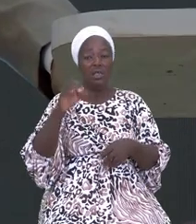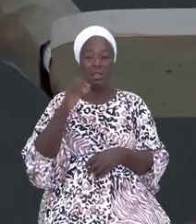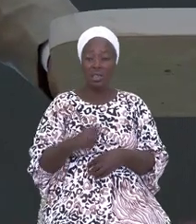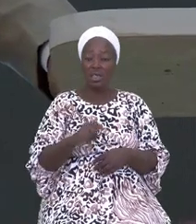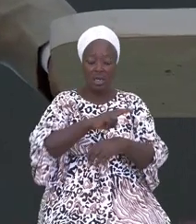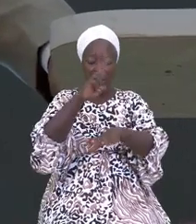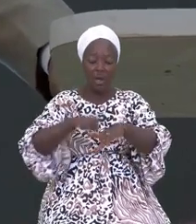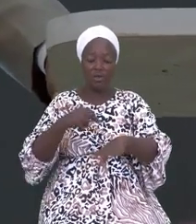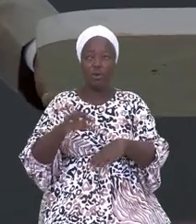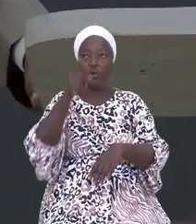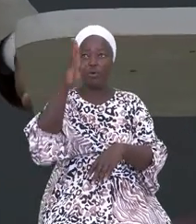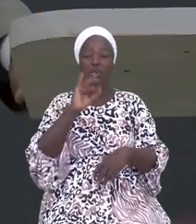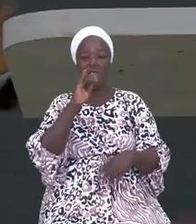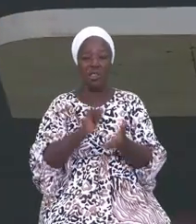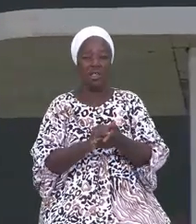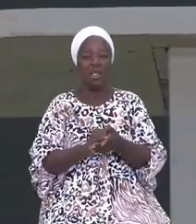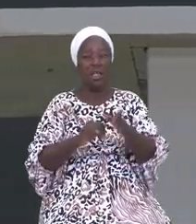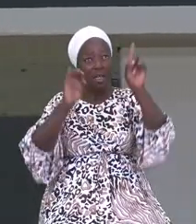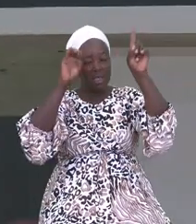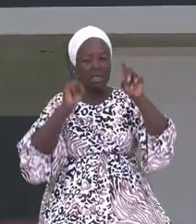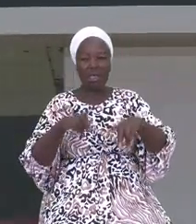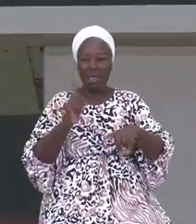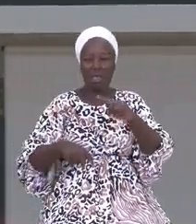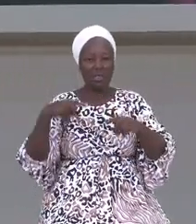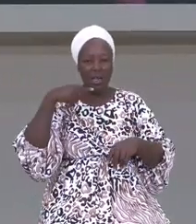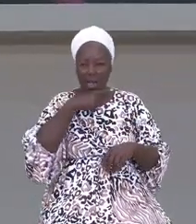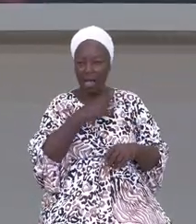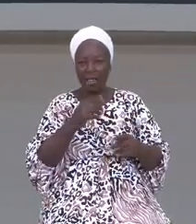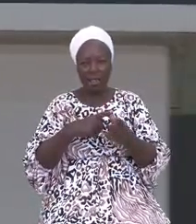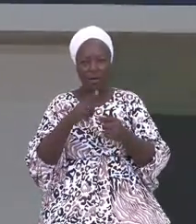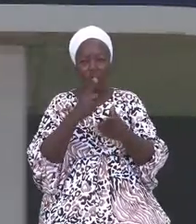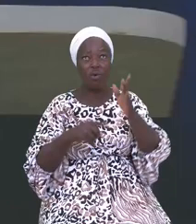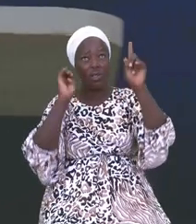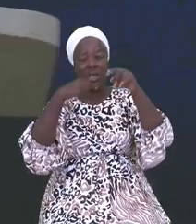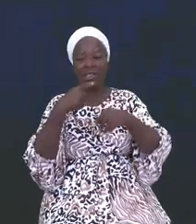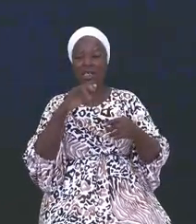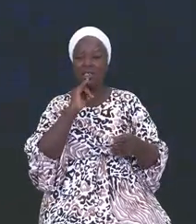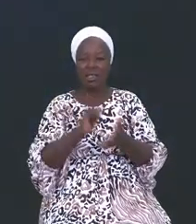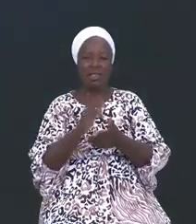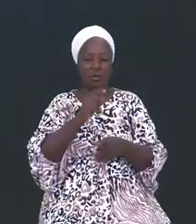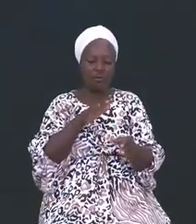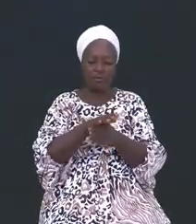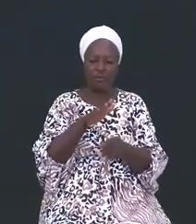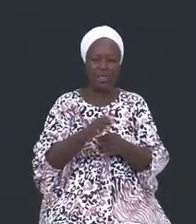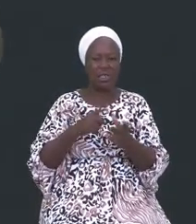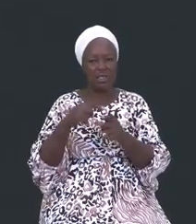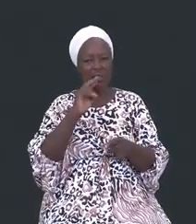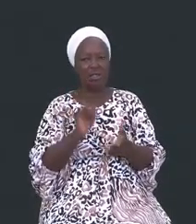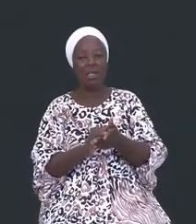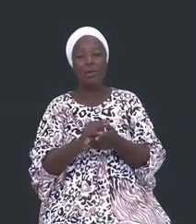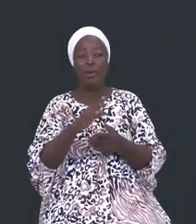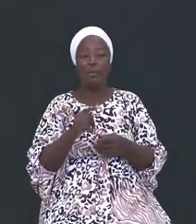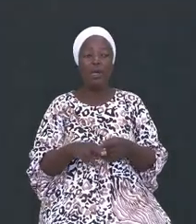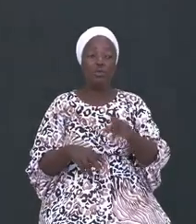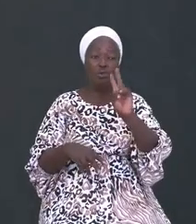lie. And what he has said, he will fulfill. And so he tells us that by two